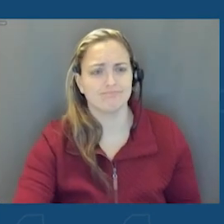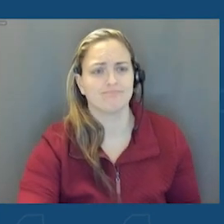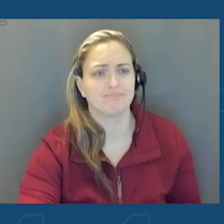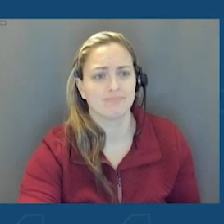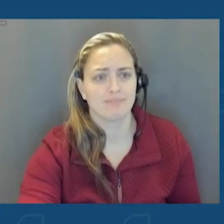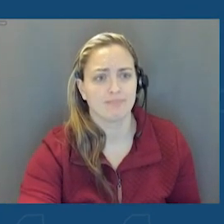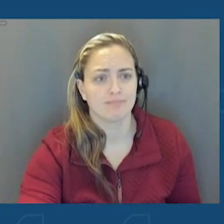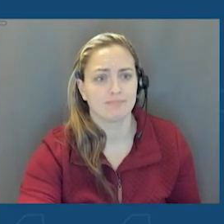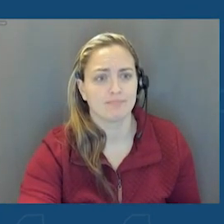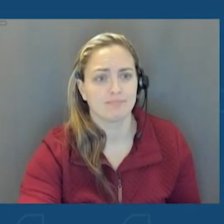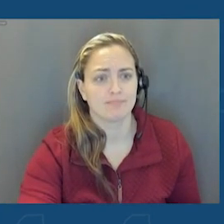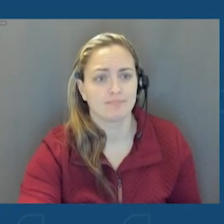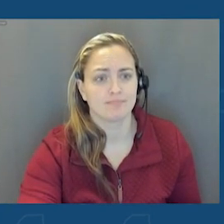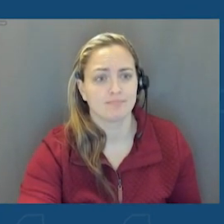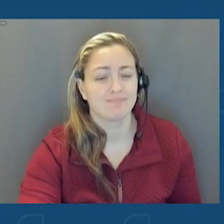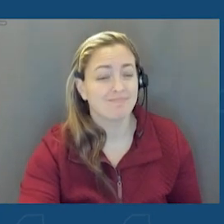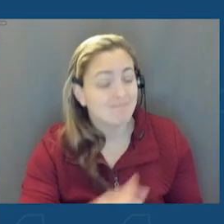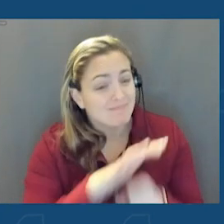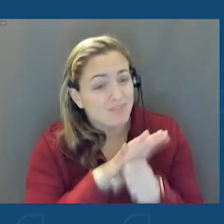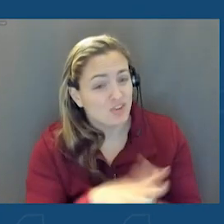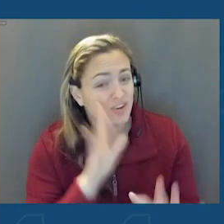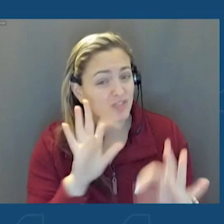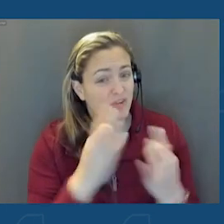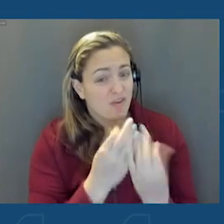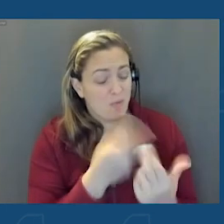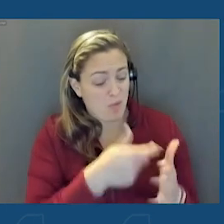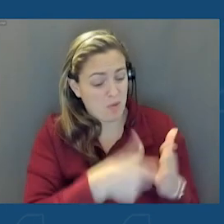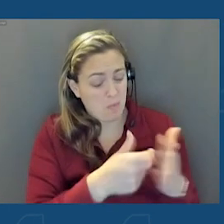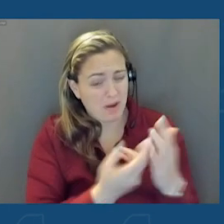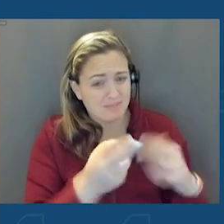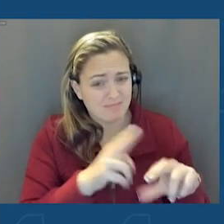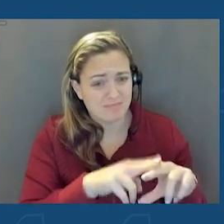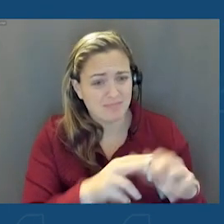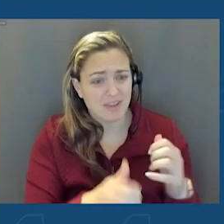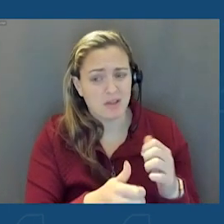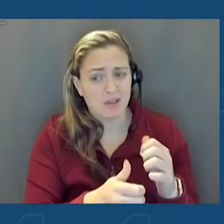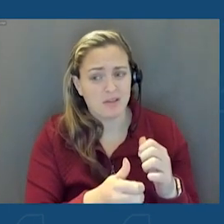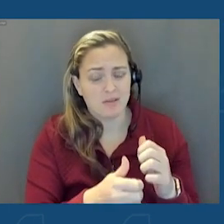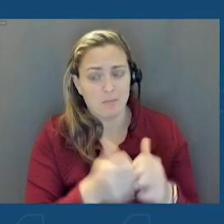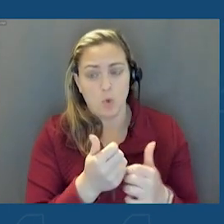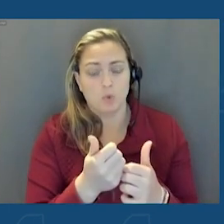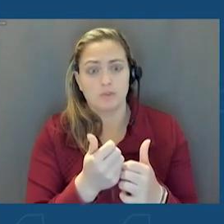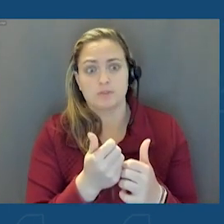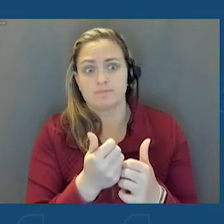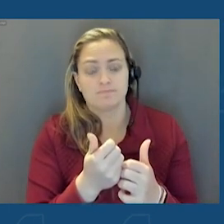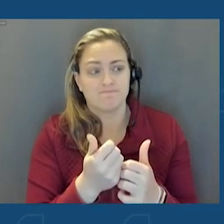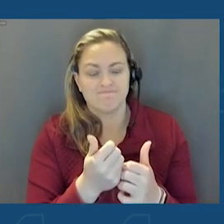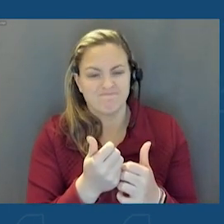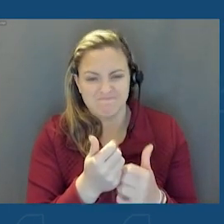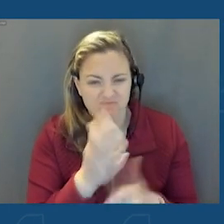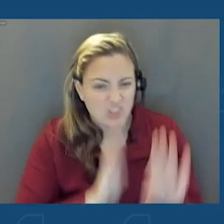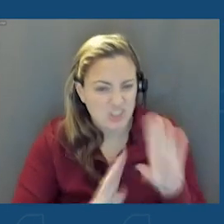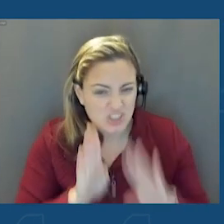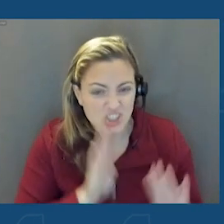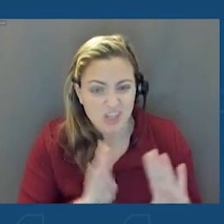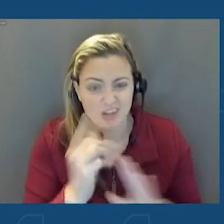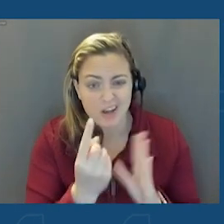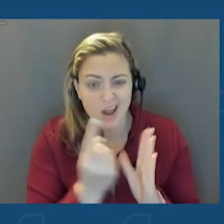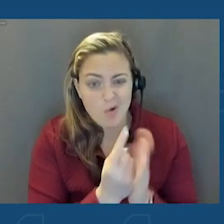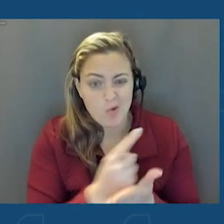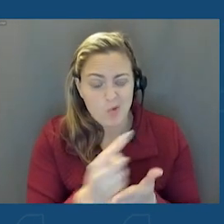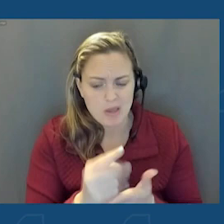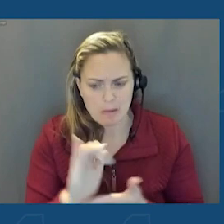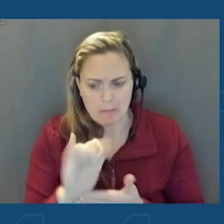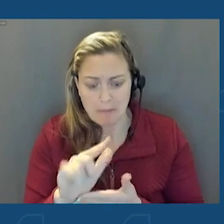on families. When the prices go up and the most dreaded hour of the week is when they have to open up the bills that come in. How am I going to pay